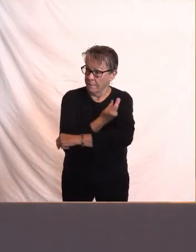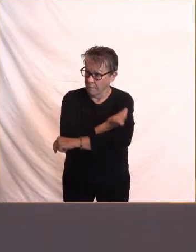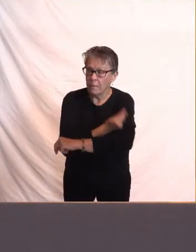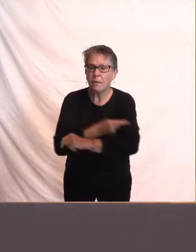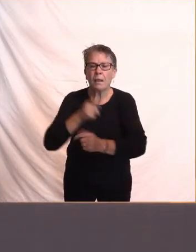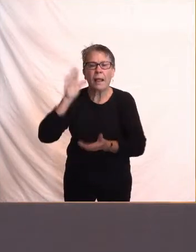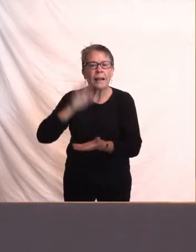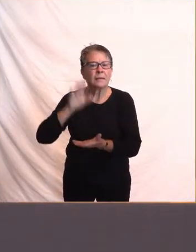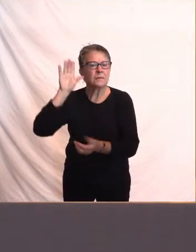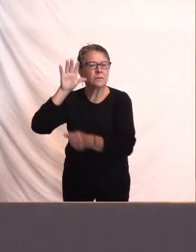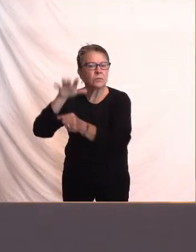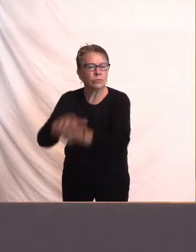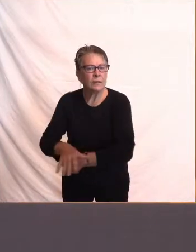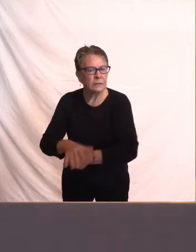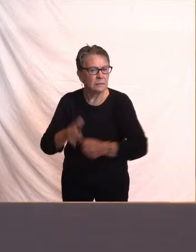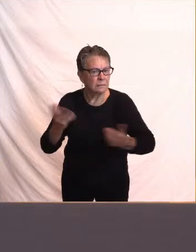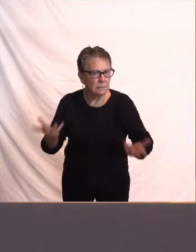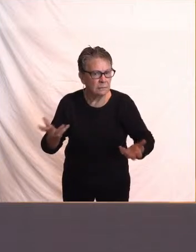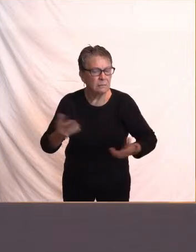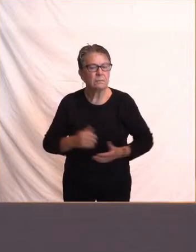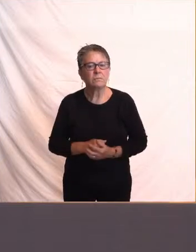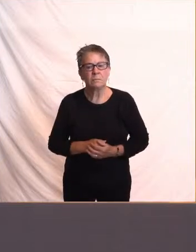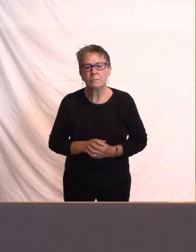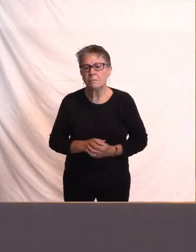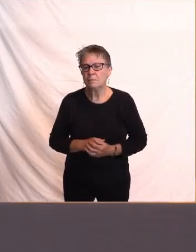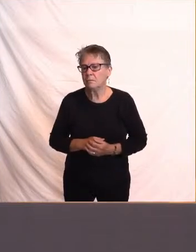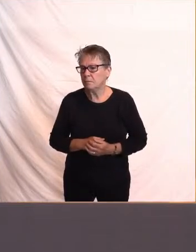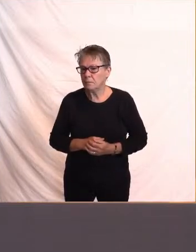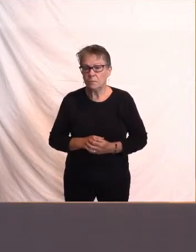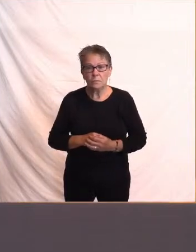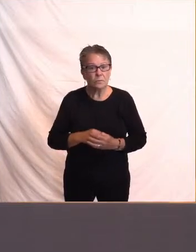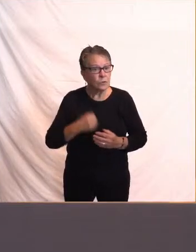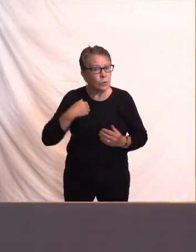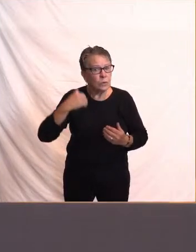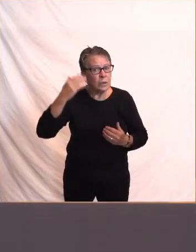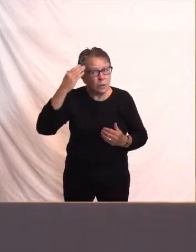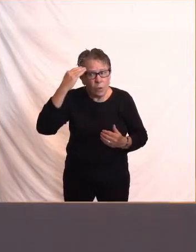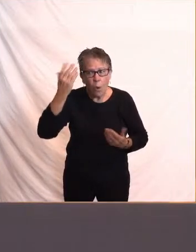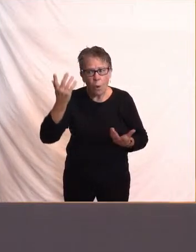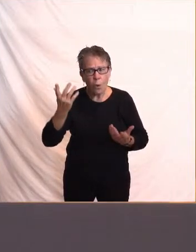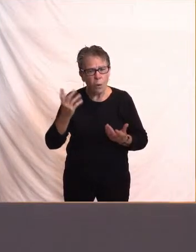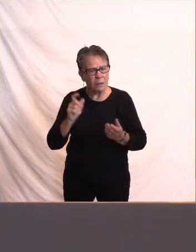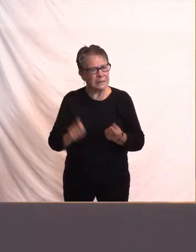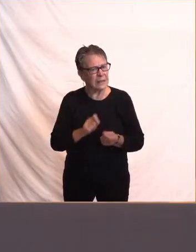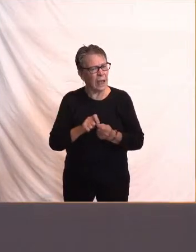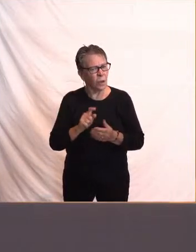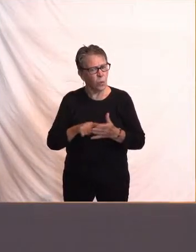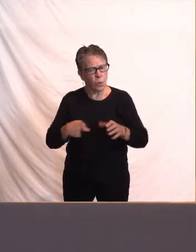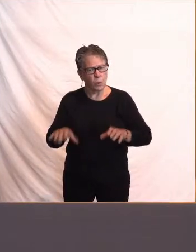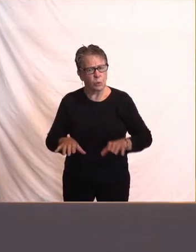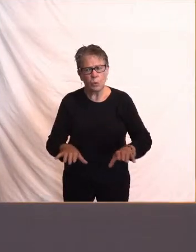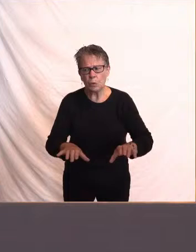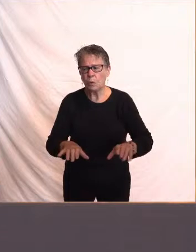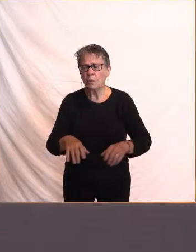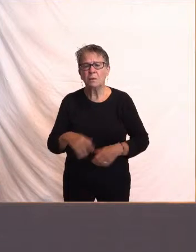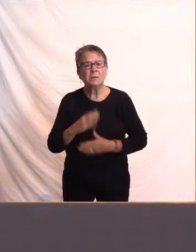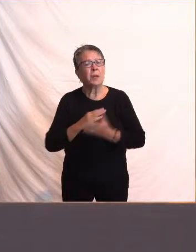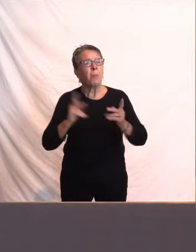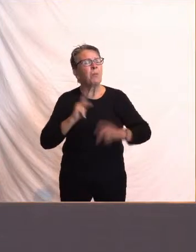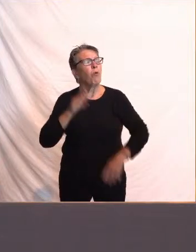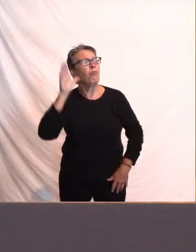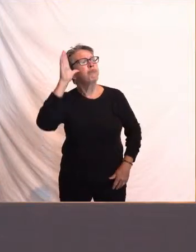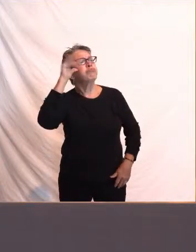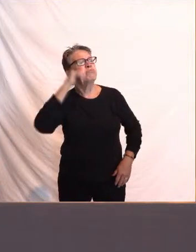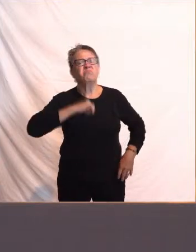the playbook. We know exactly what to do. And the fact that there are folks out there not doing it is adding to that strain